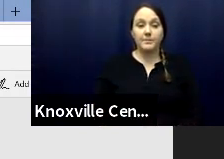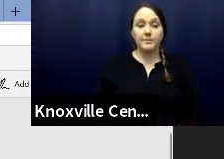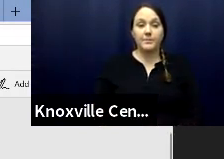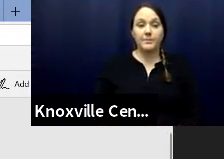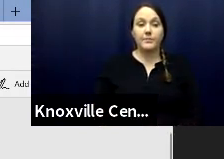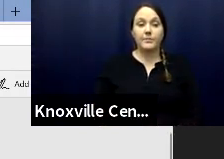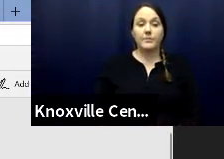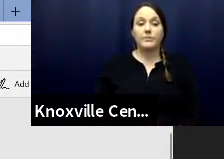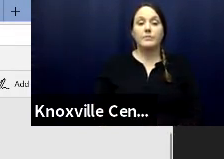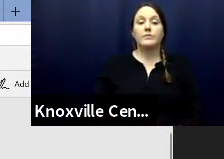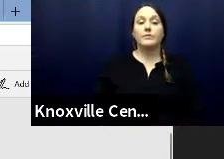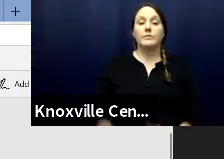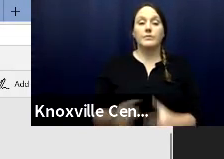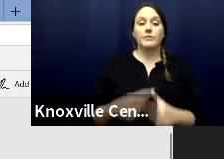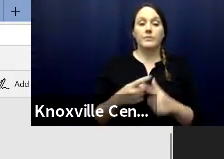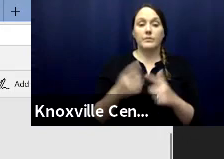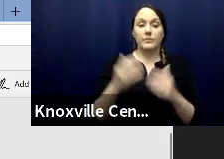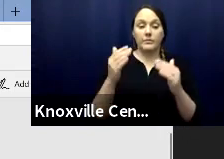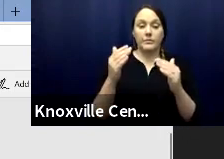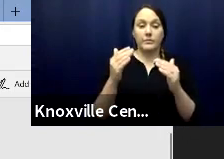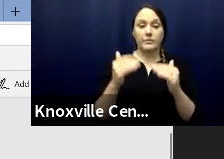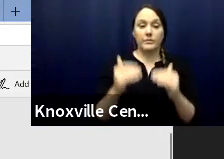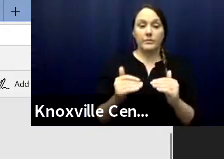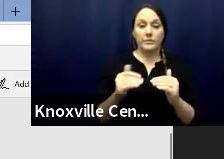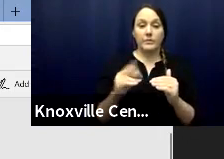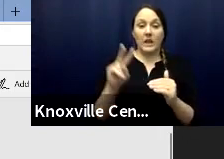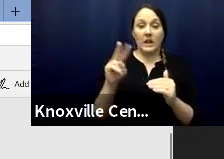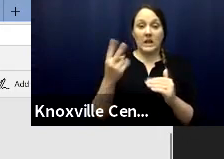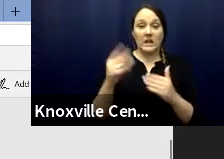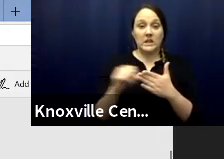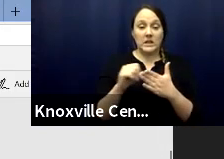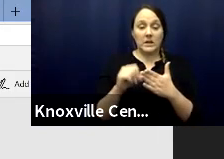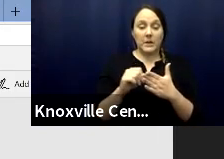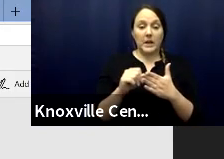And then if you go on over to the second page,